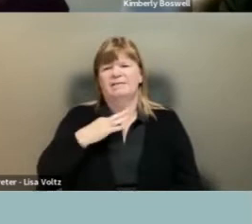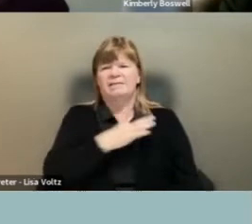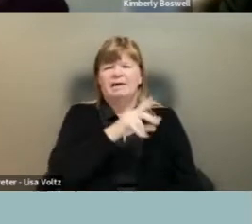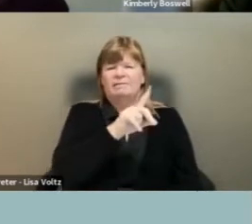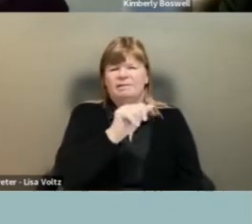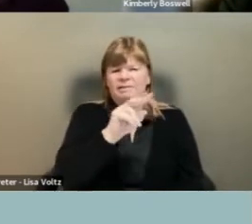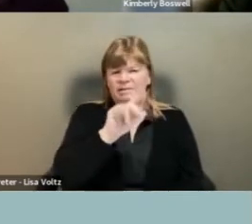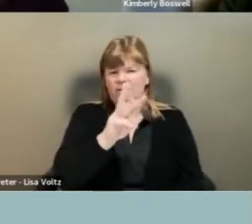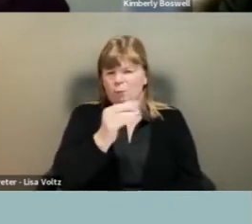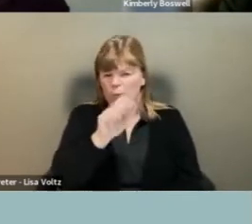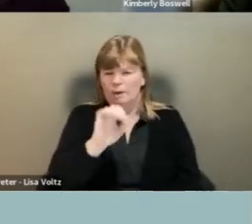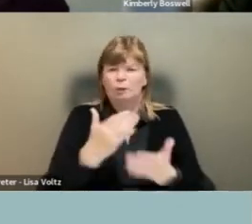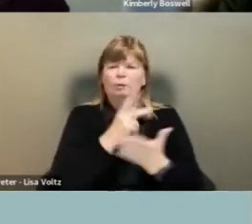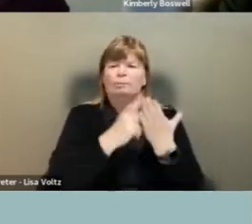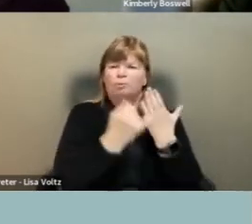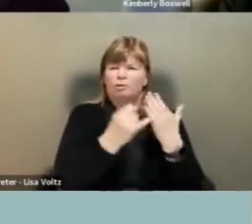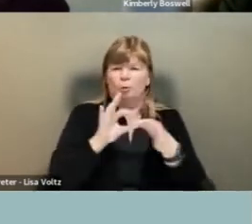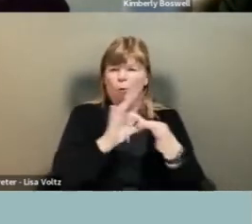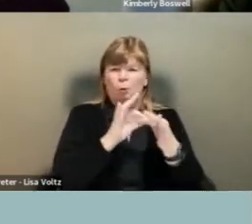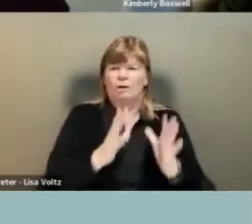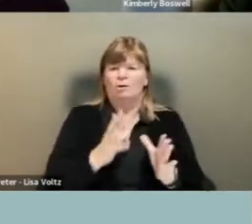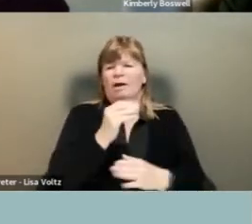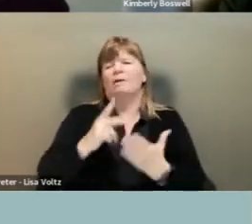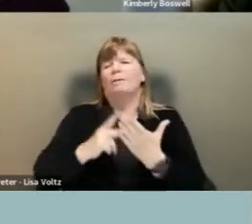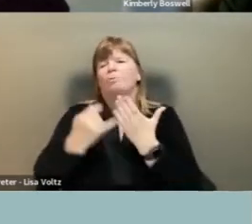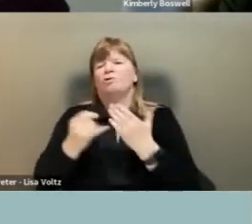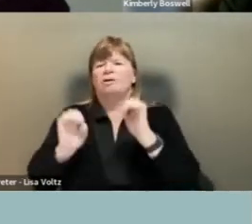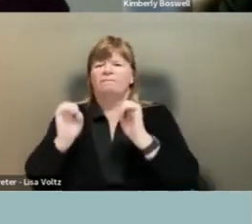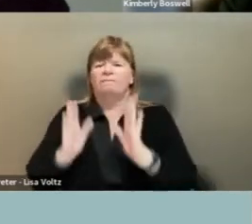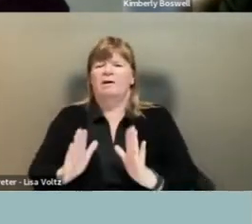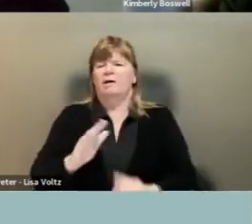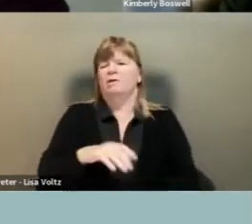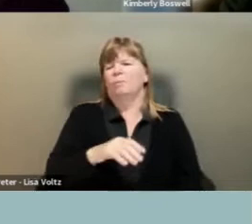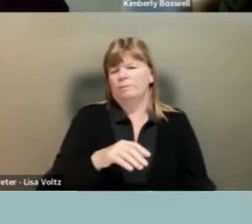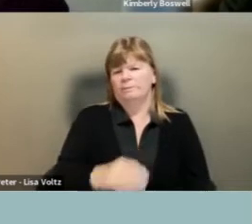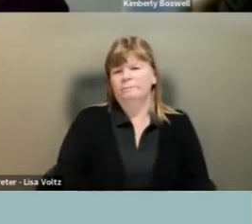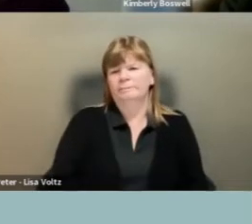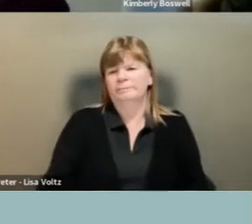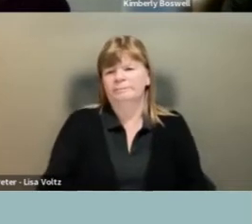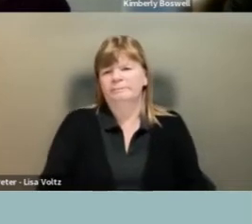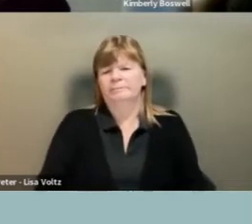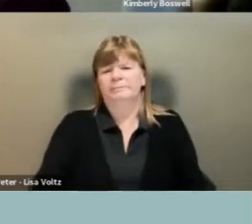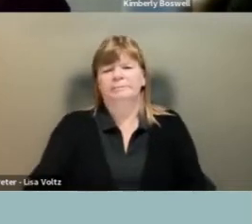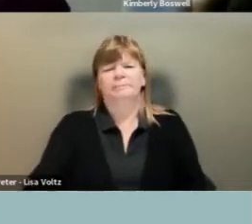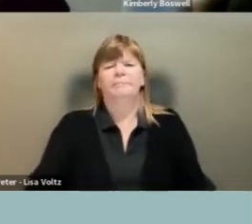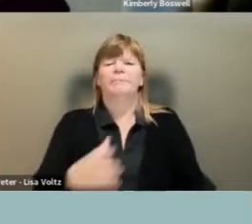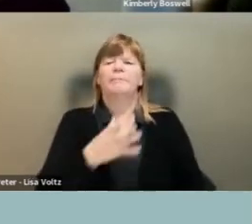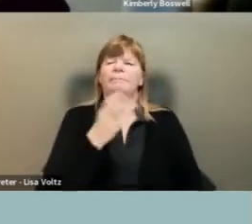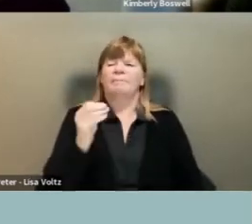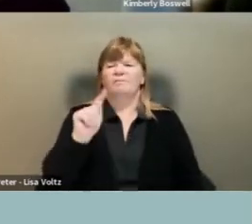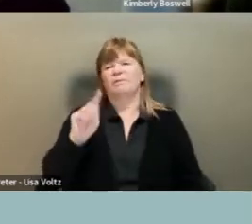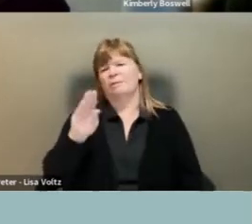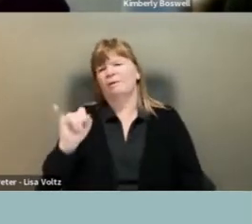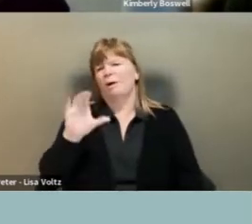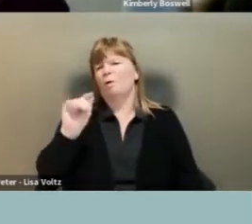our new project coordinator, as well as our project evaluator, Dr. Despina Stavrinos, and the TBI core